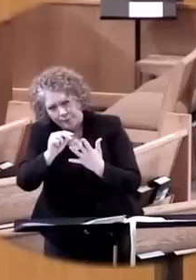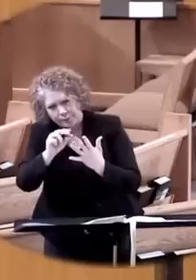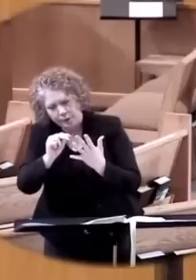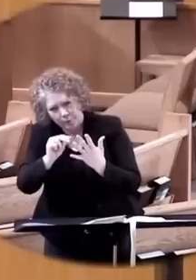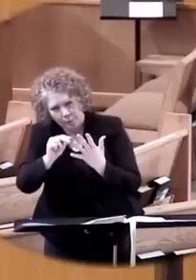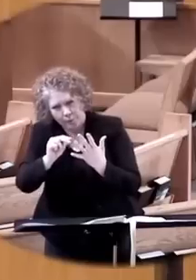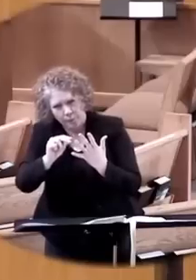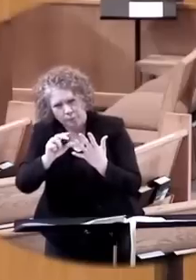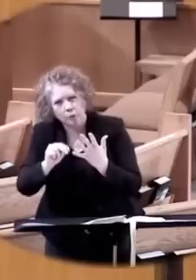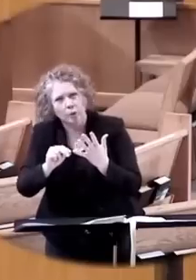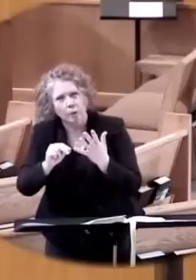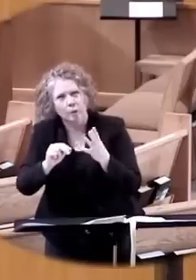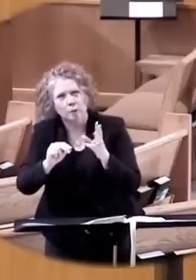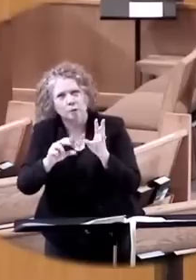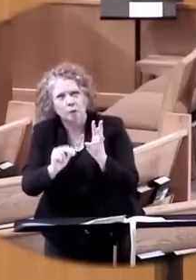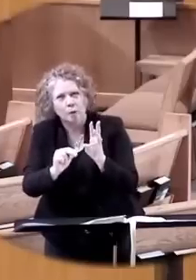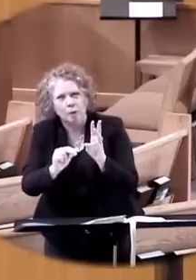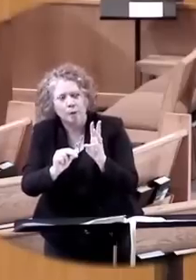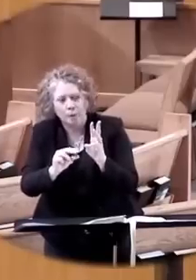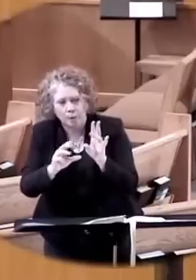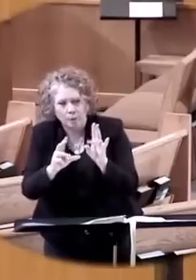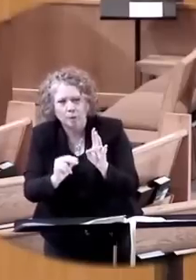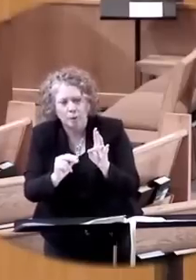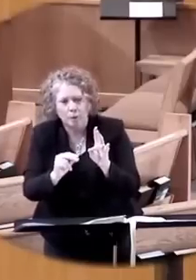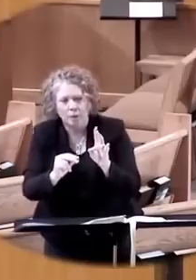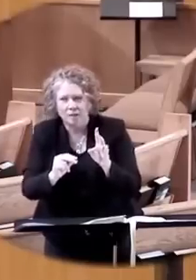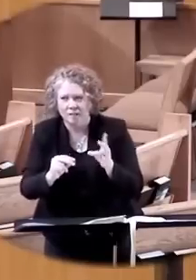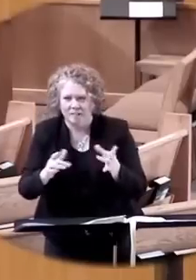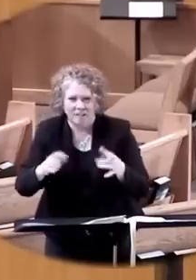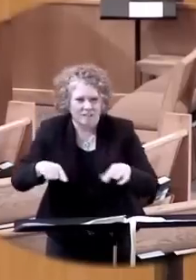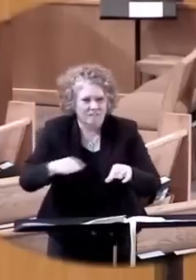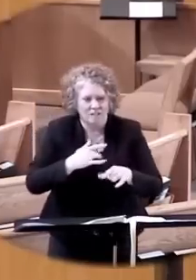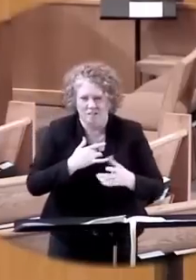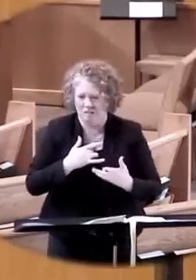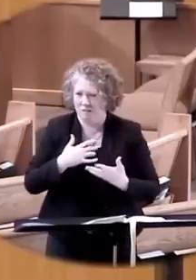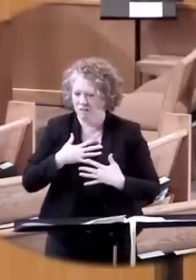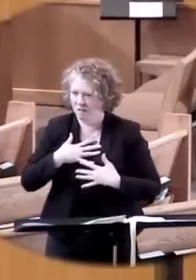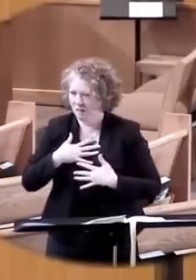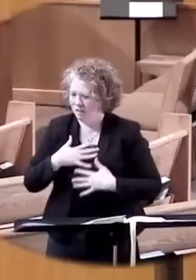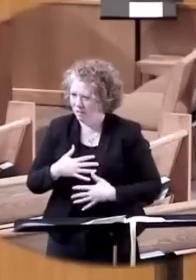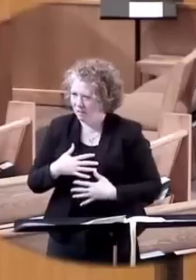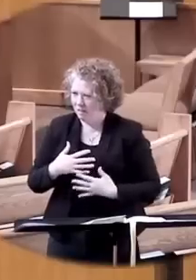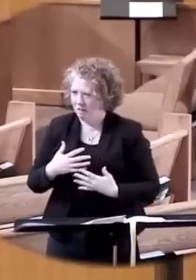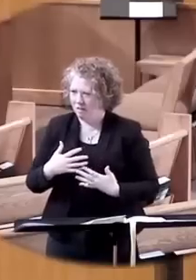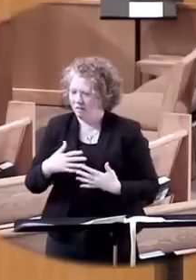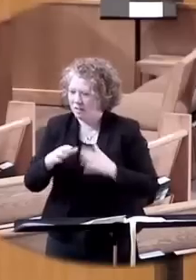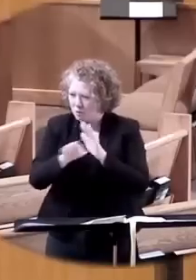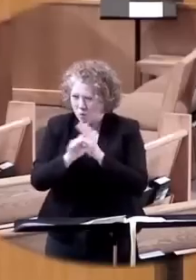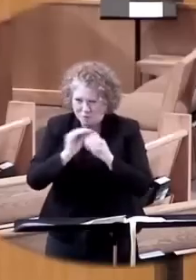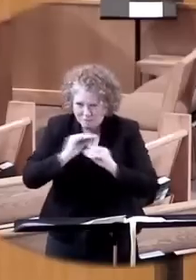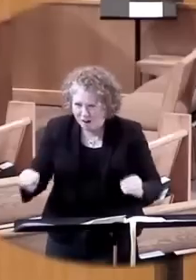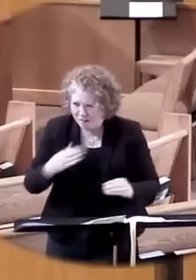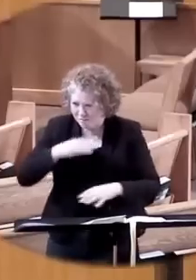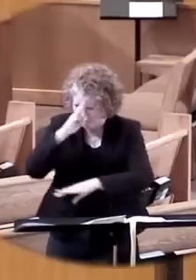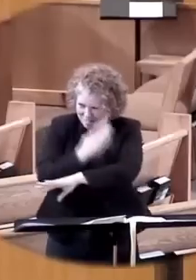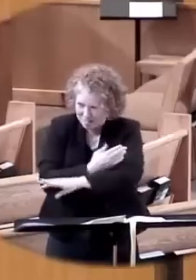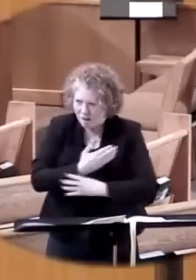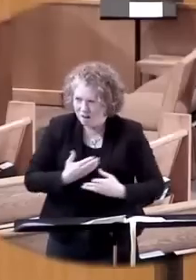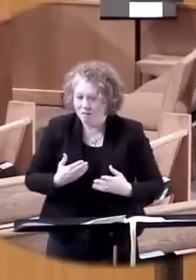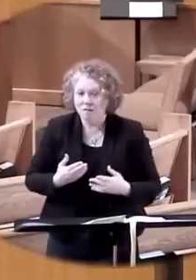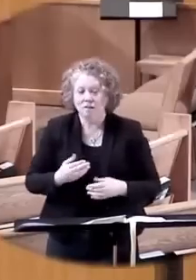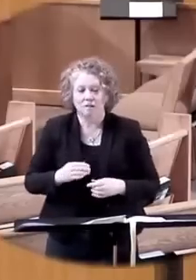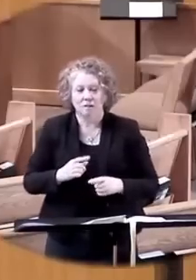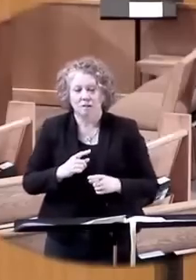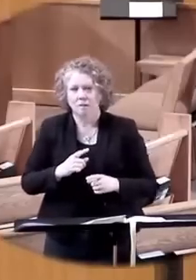A time of hopelessness, saying, no, the Lord's voice through the prophet, he is choosing none of them. And